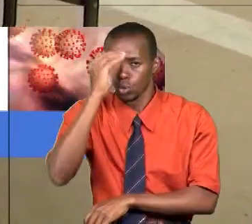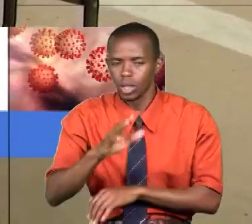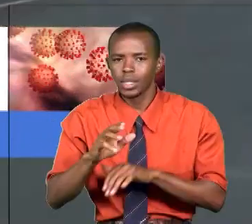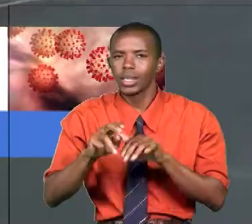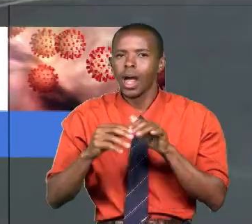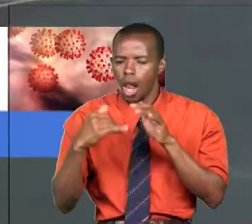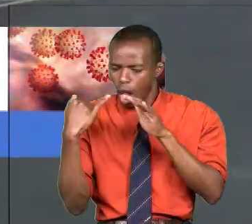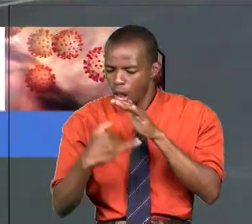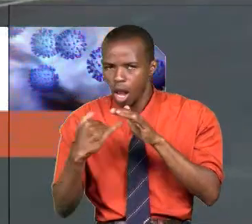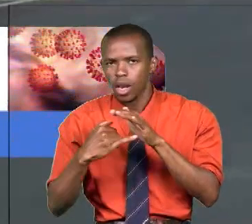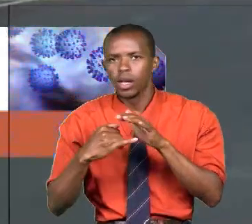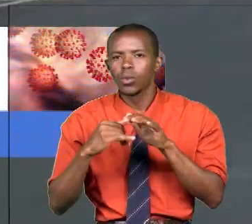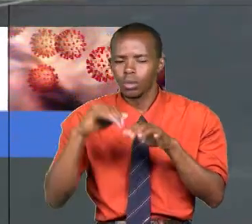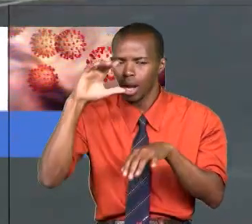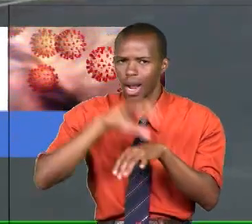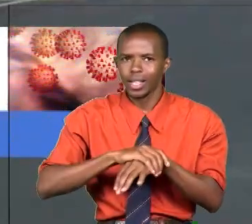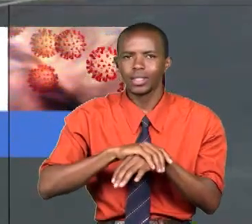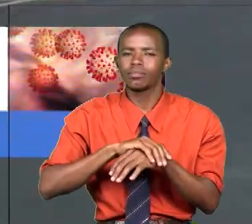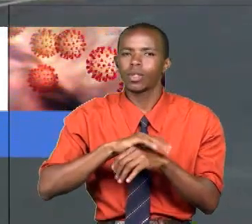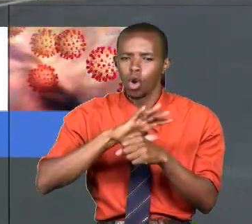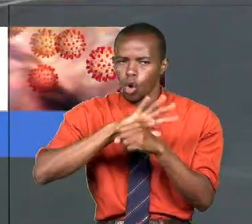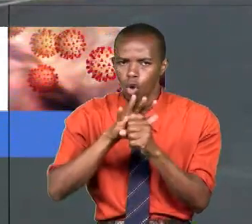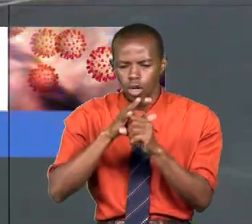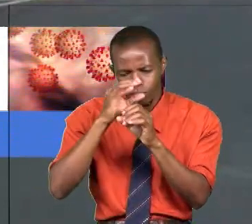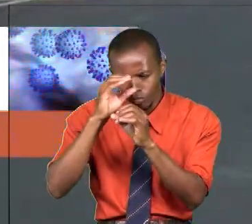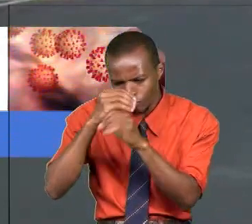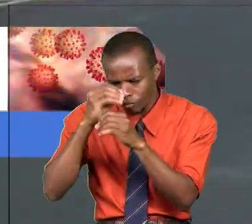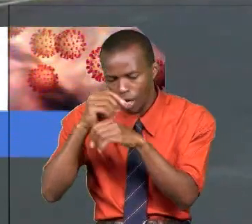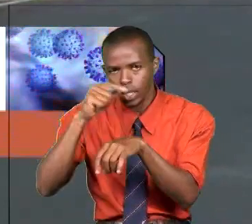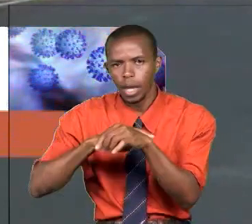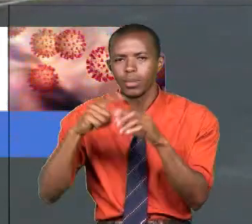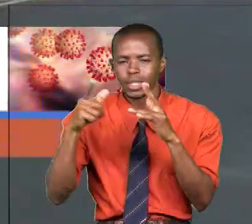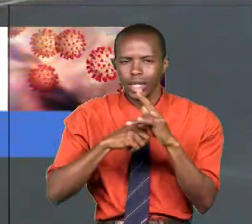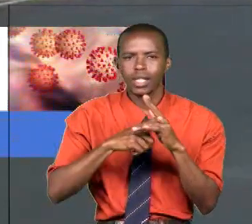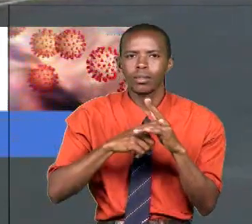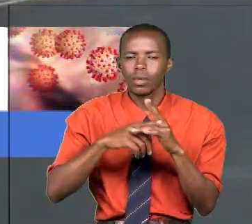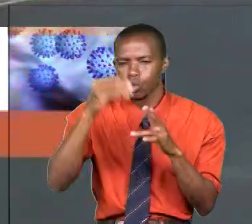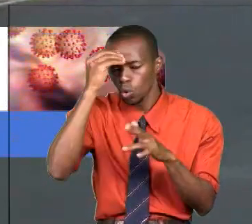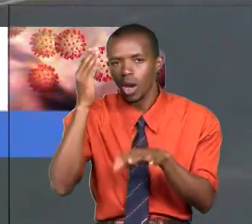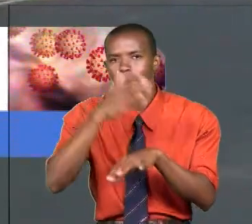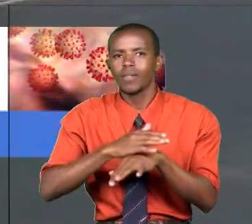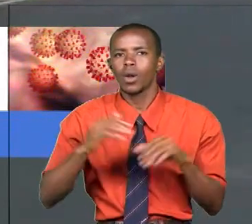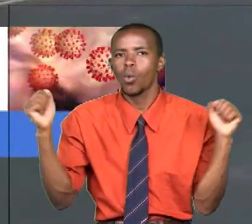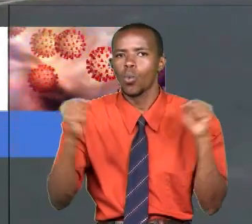12th grade will receive a rapid COVID-19 test as they head back to school from winter break.